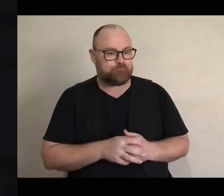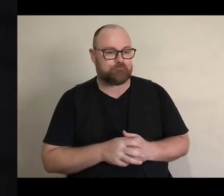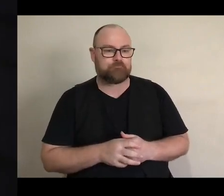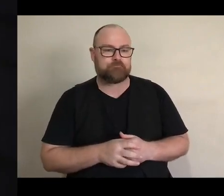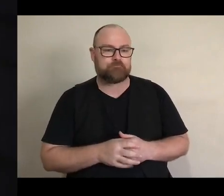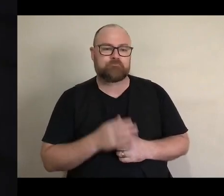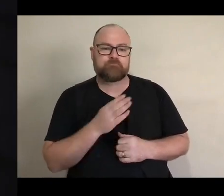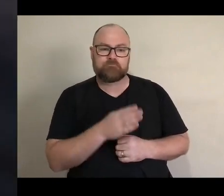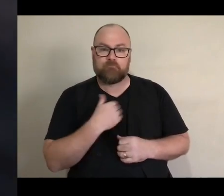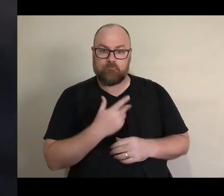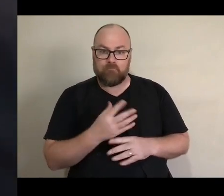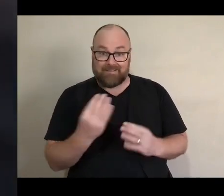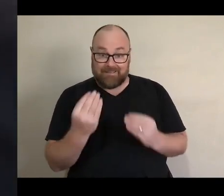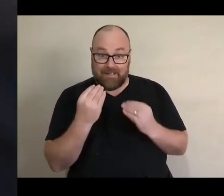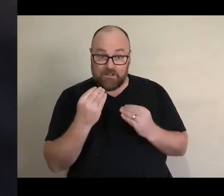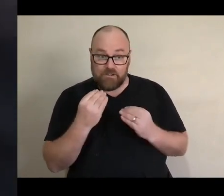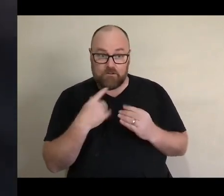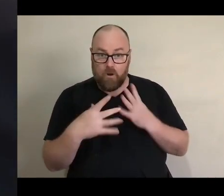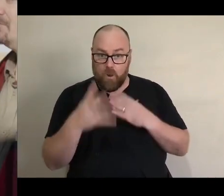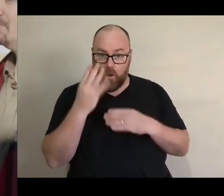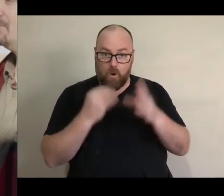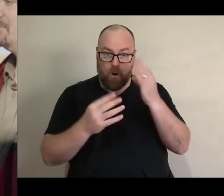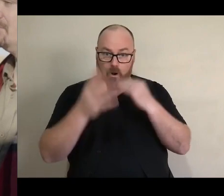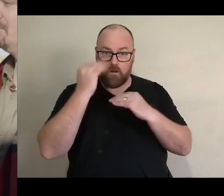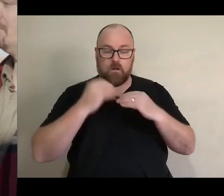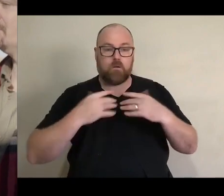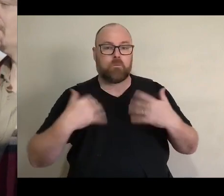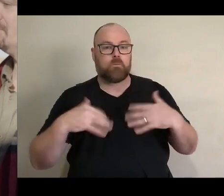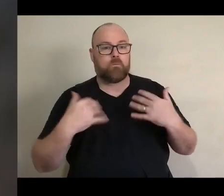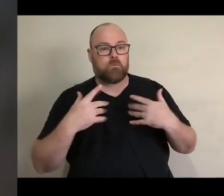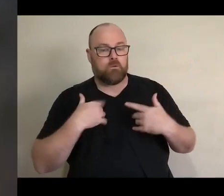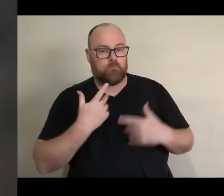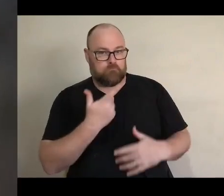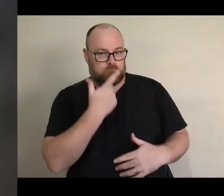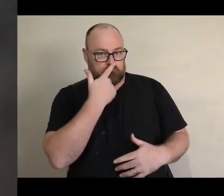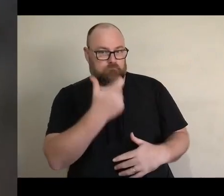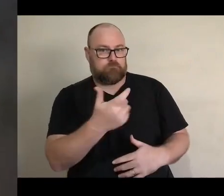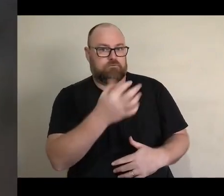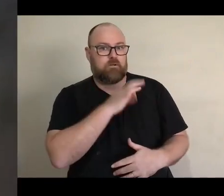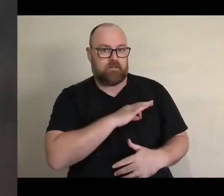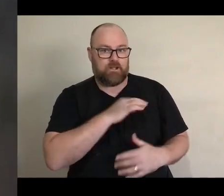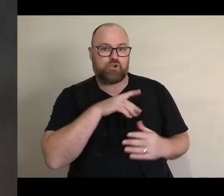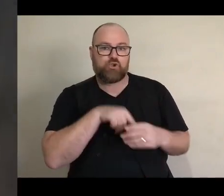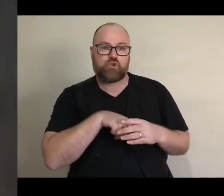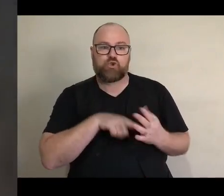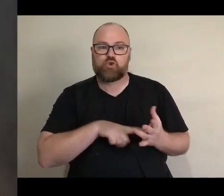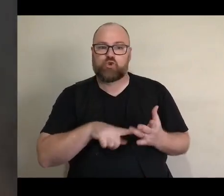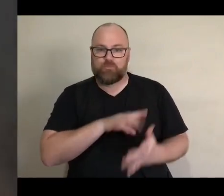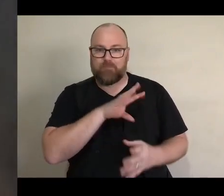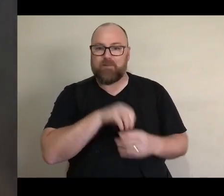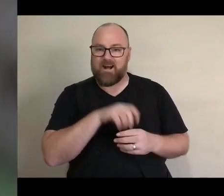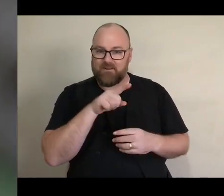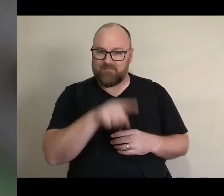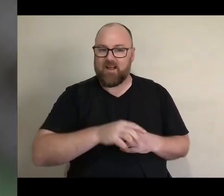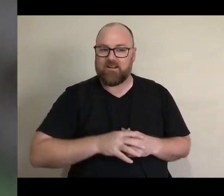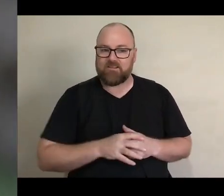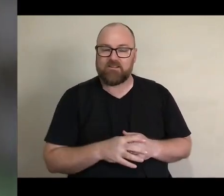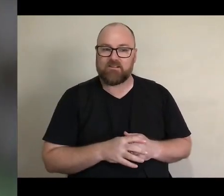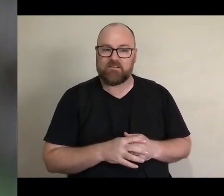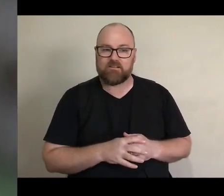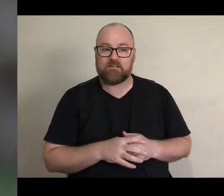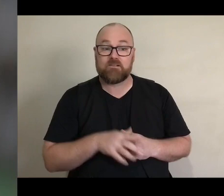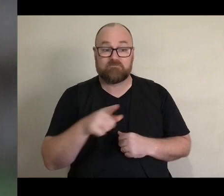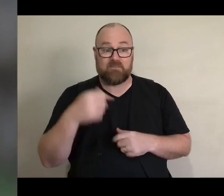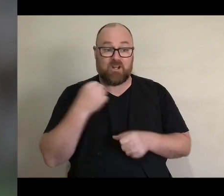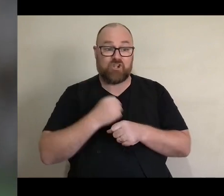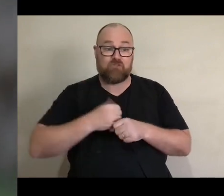and learnings that we have been, privileged to be part of whilst we've been here is pretty remarkable. The generations to come, what